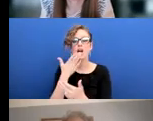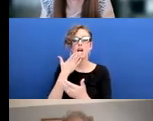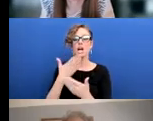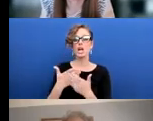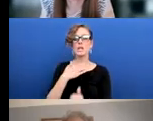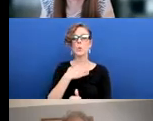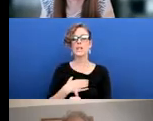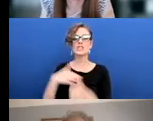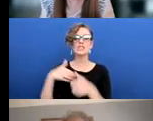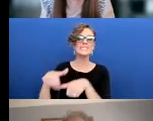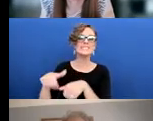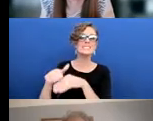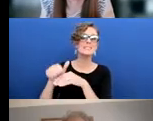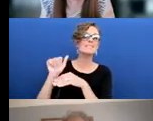esfuerzos.